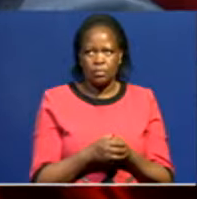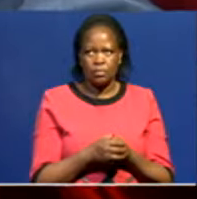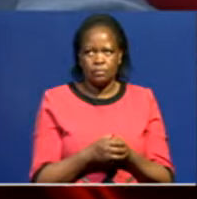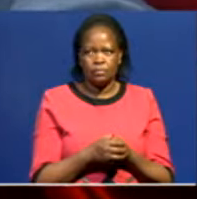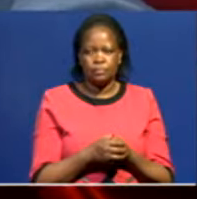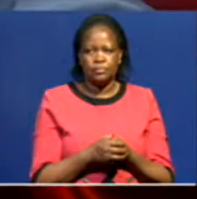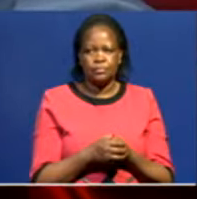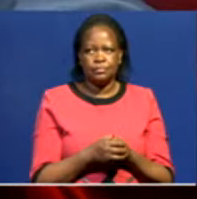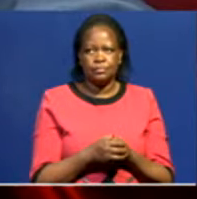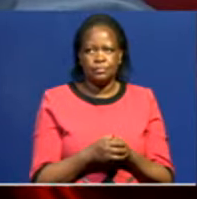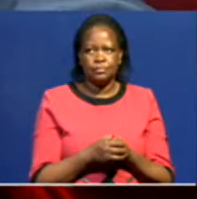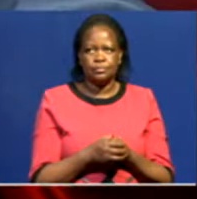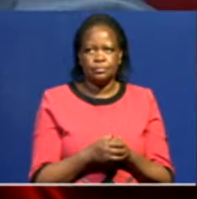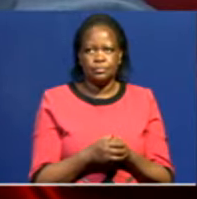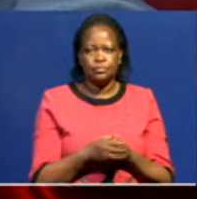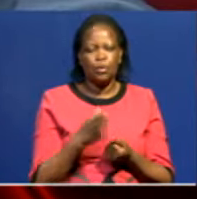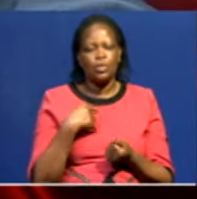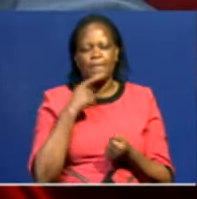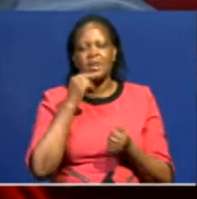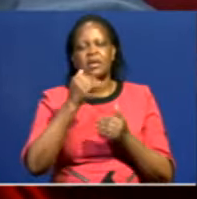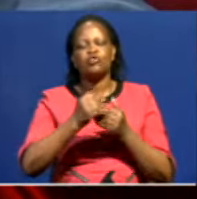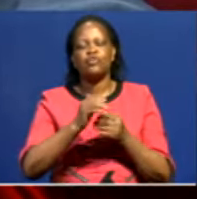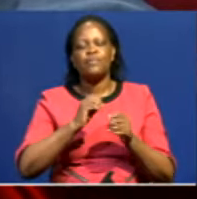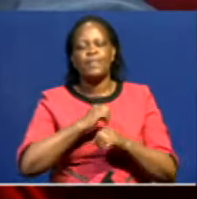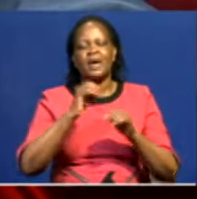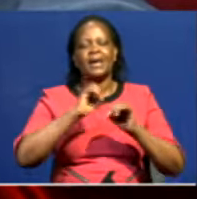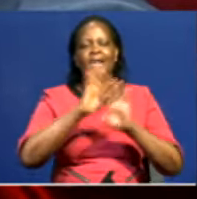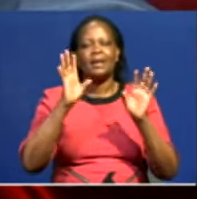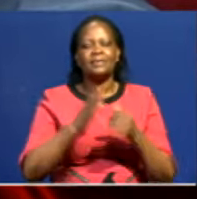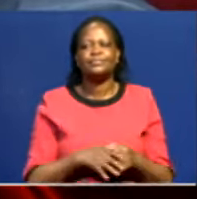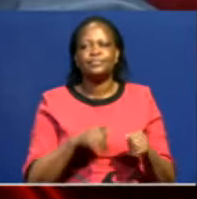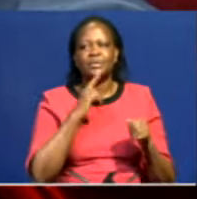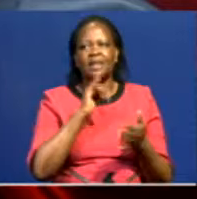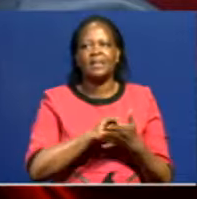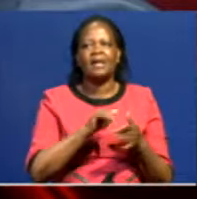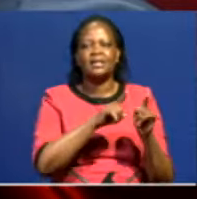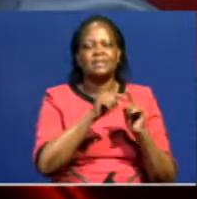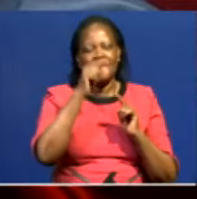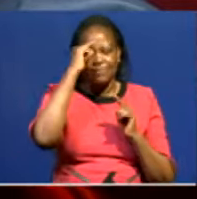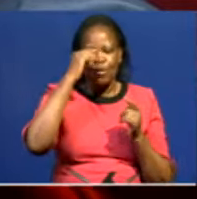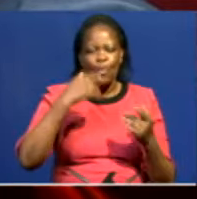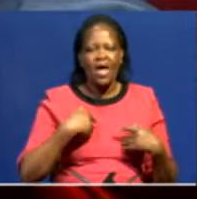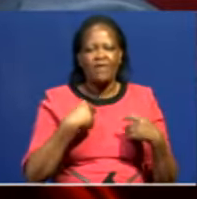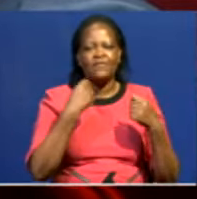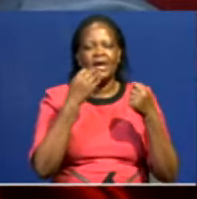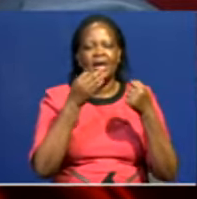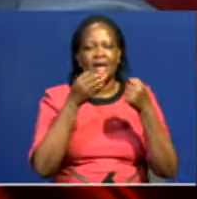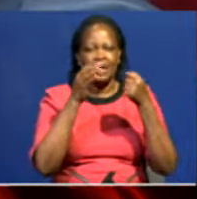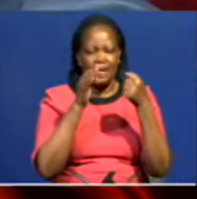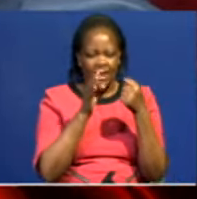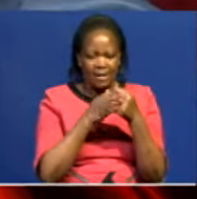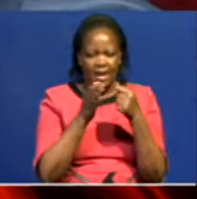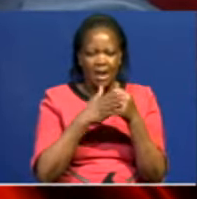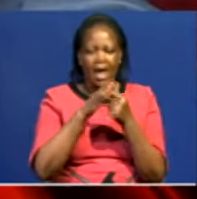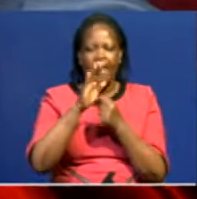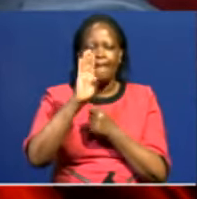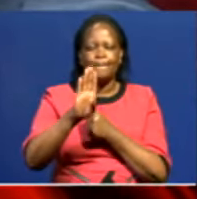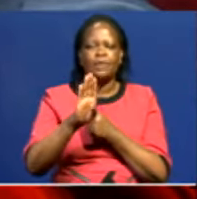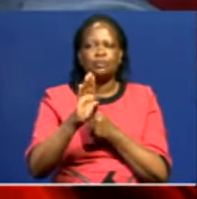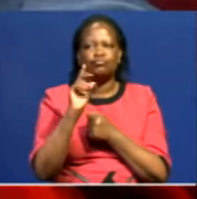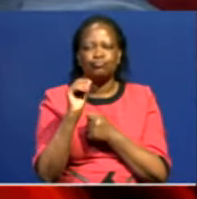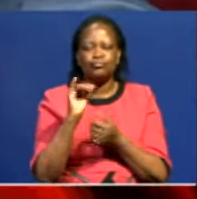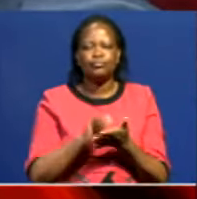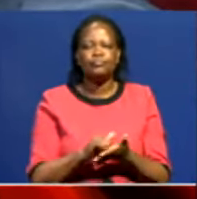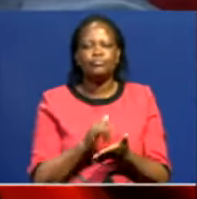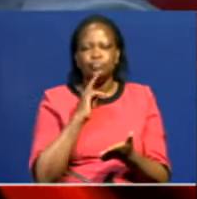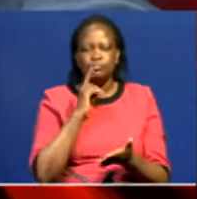will clarify. So we say that as government, we have 89 billion shillings. That